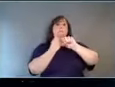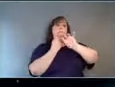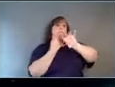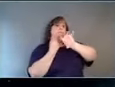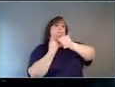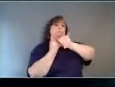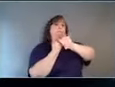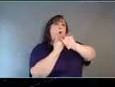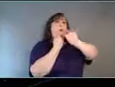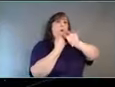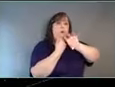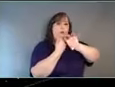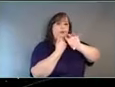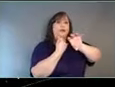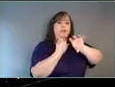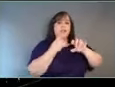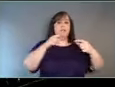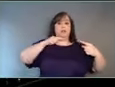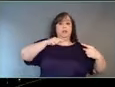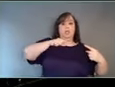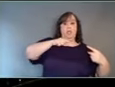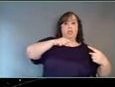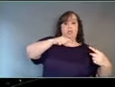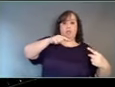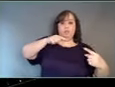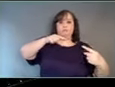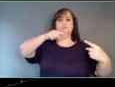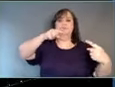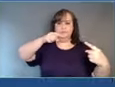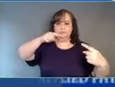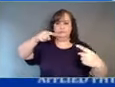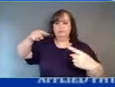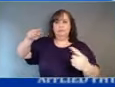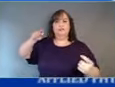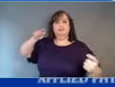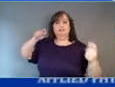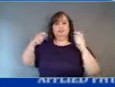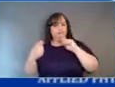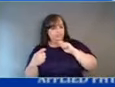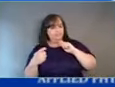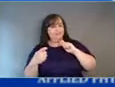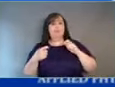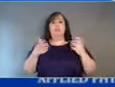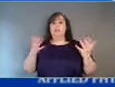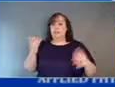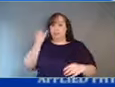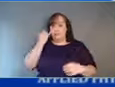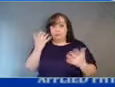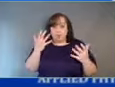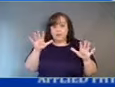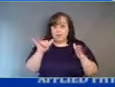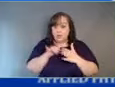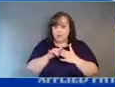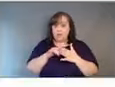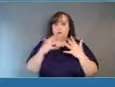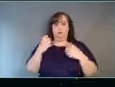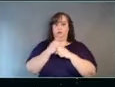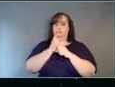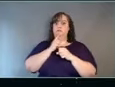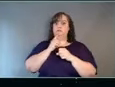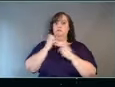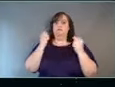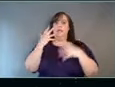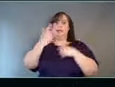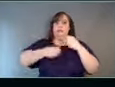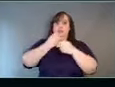little nudge, and that will ever so slightly change that asteroid's future path. If you wanted to do this, you would want to do it years in advance, such